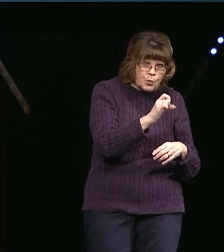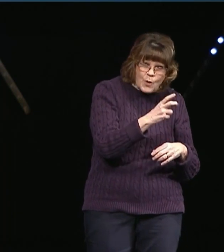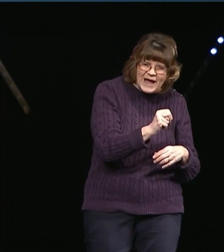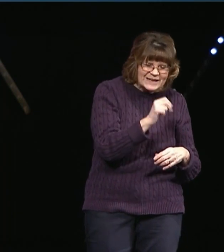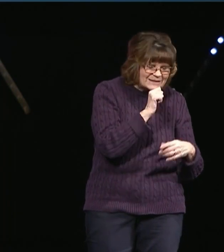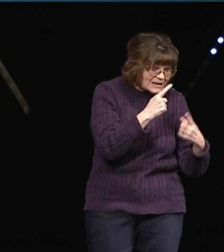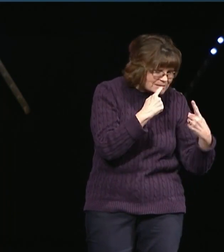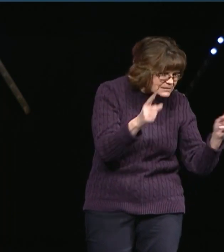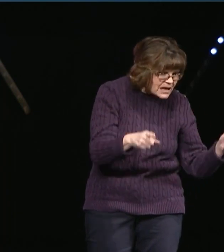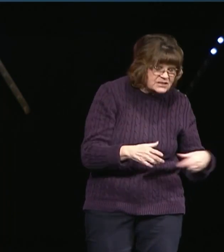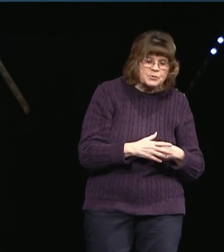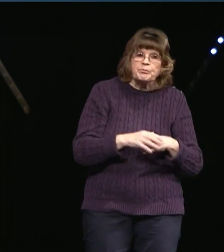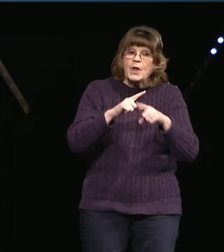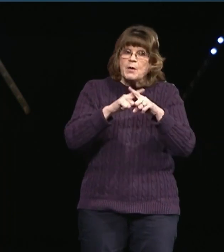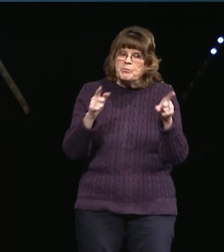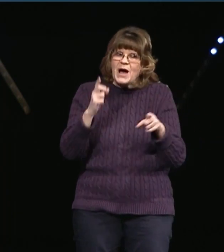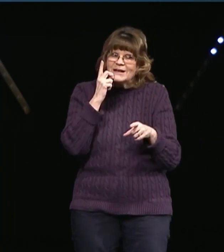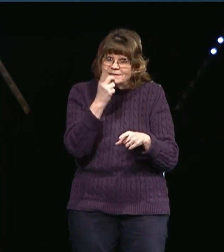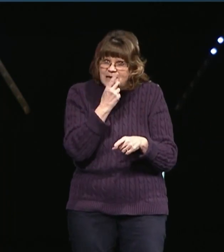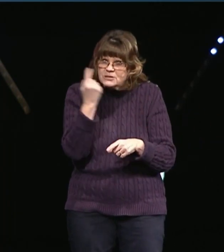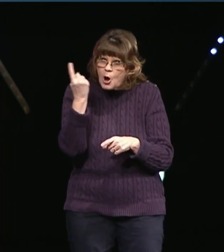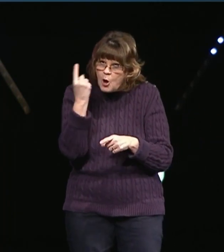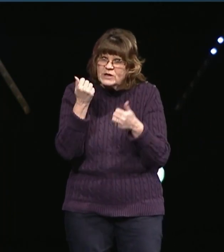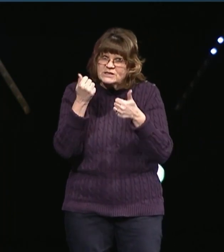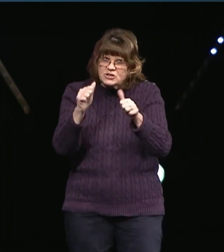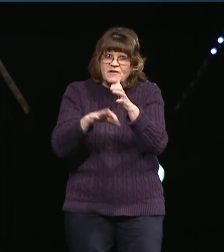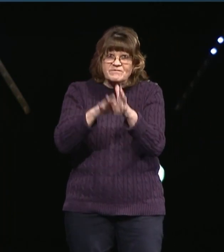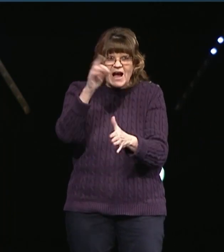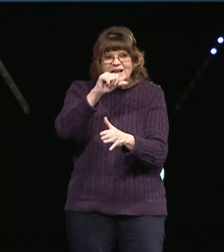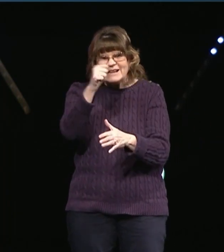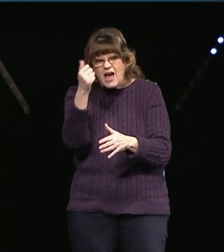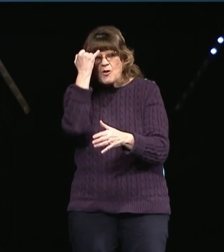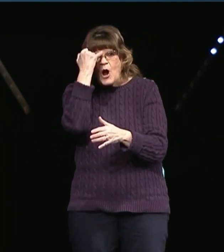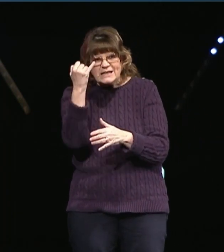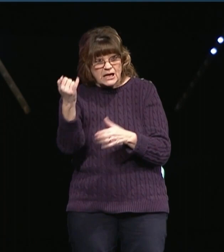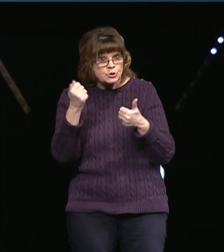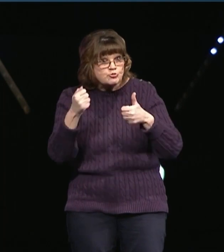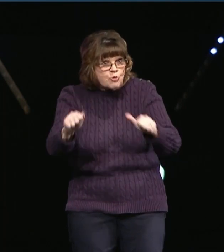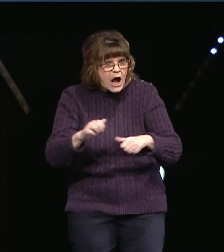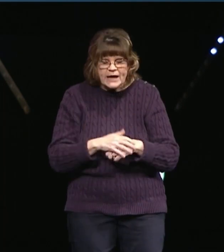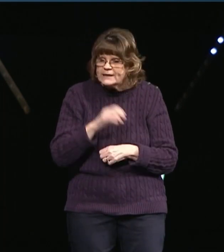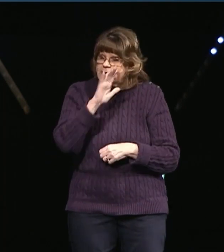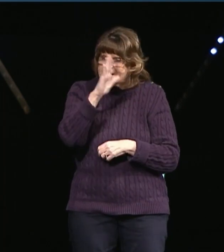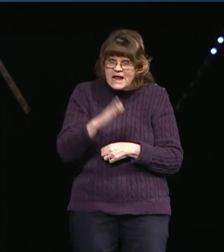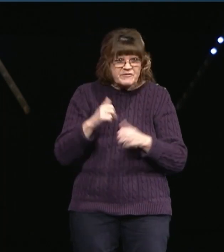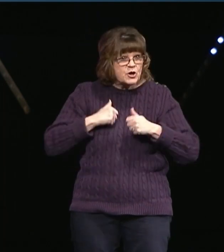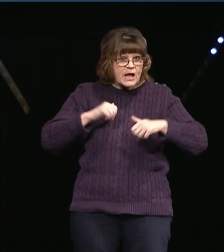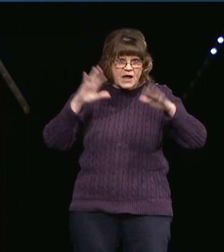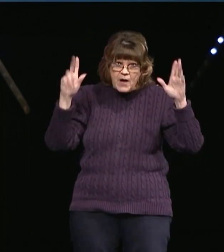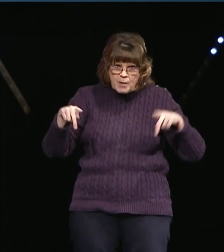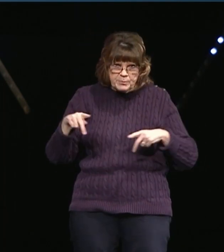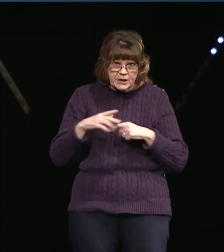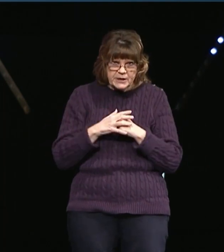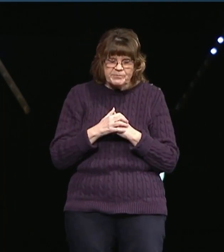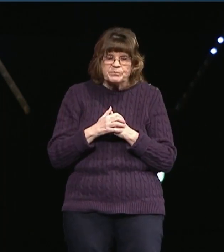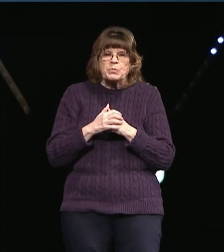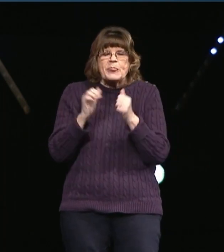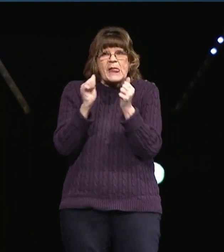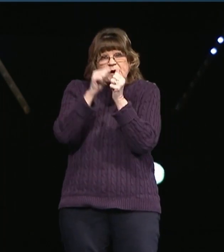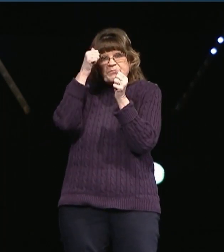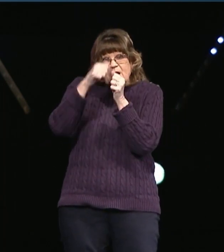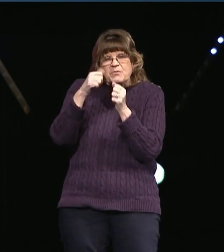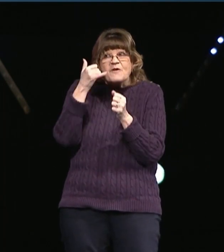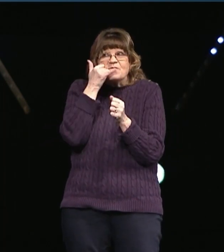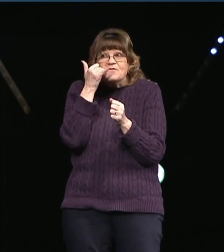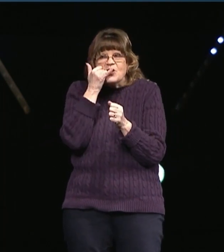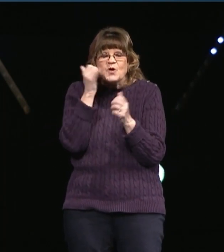little or no success, but Dennis always seemed to find another idea to try. I will sorely miss our regular phone conversations